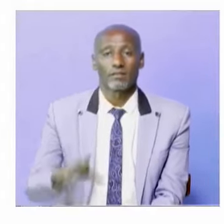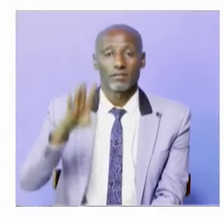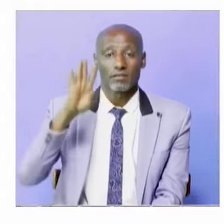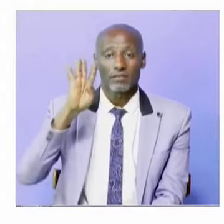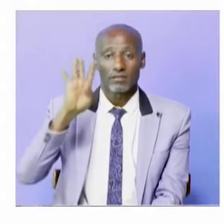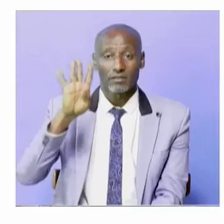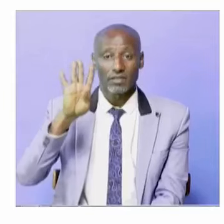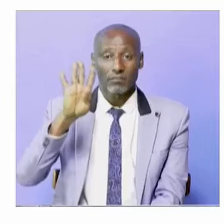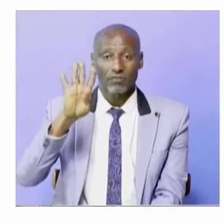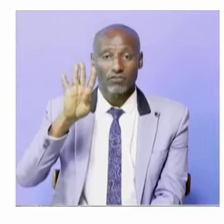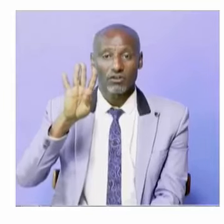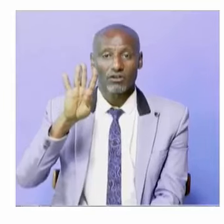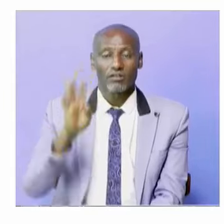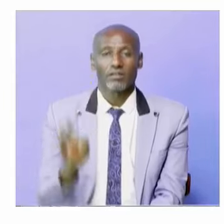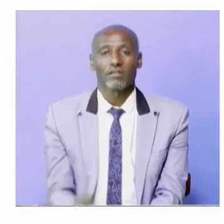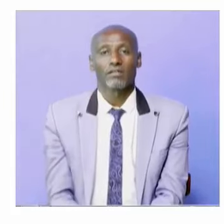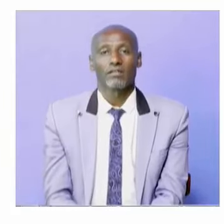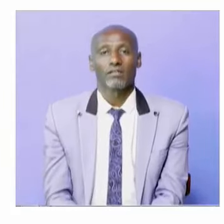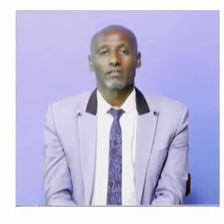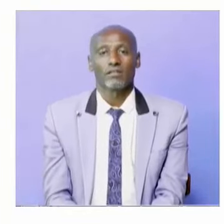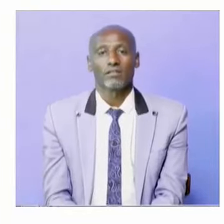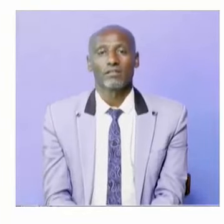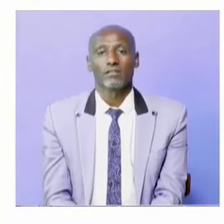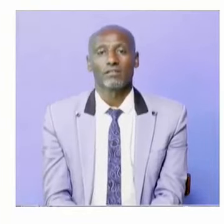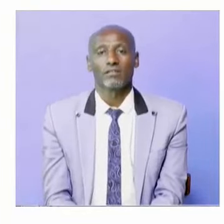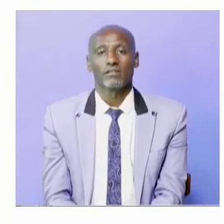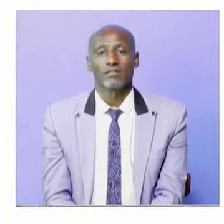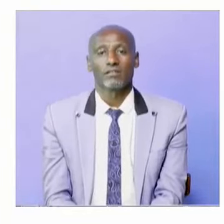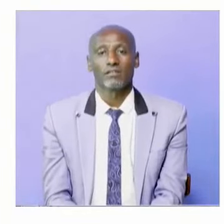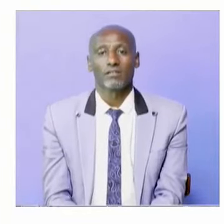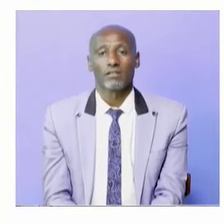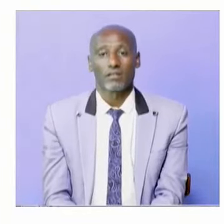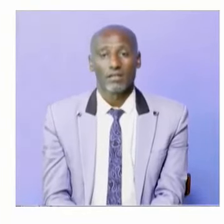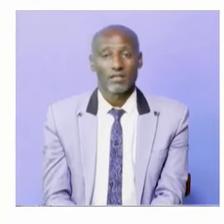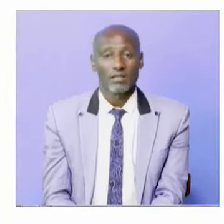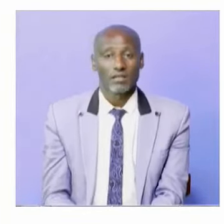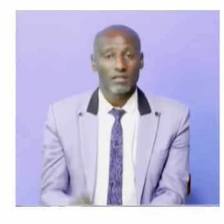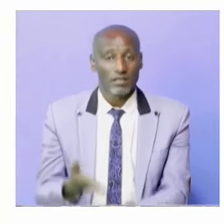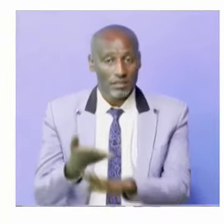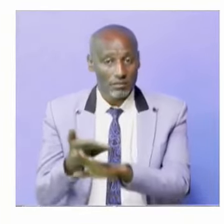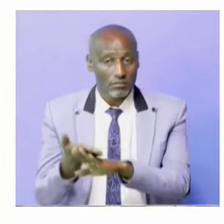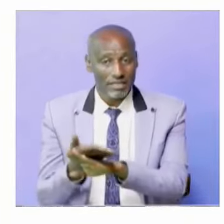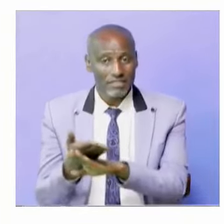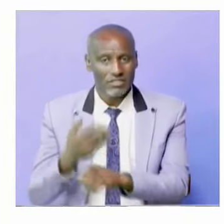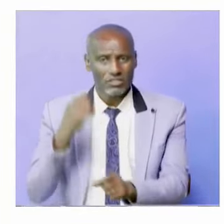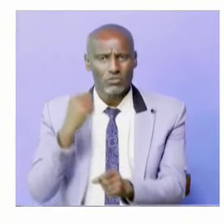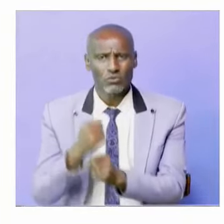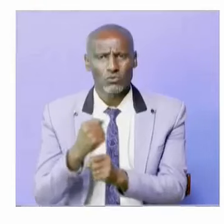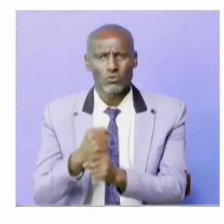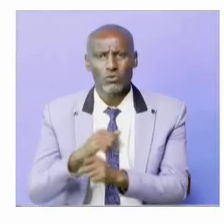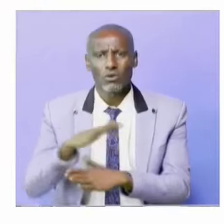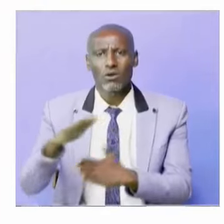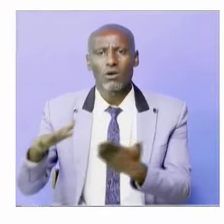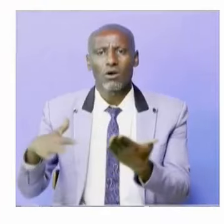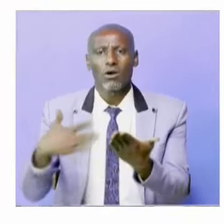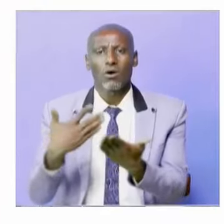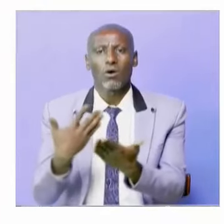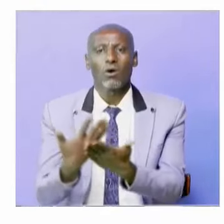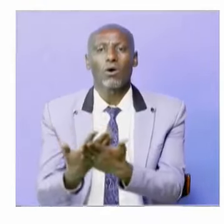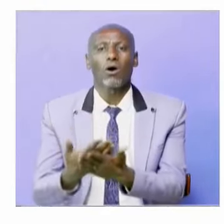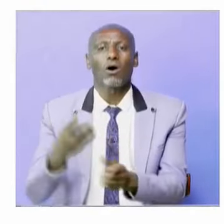And the last ground rule should be, please, do all activities.